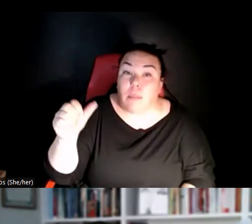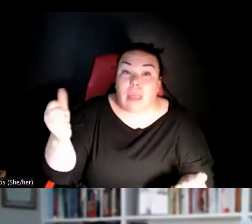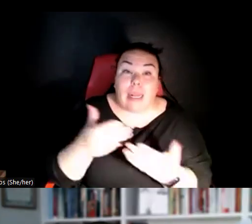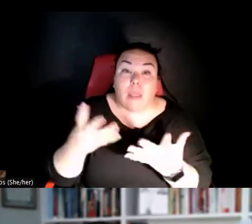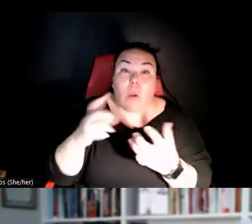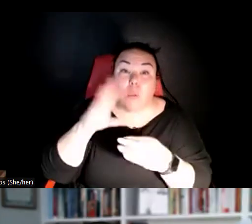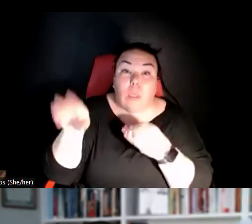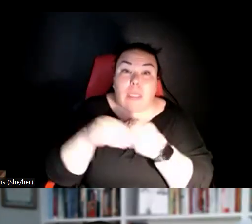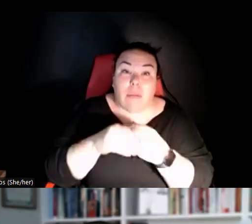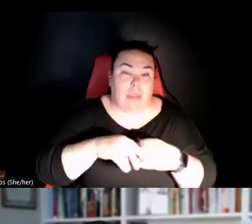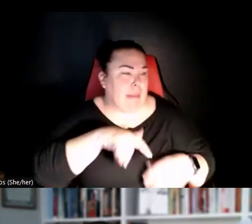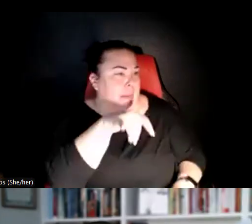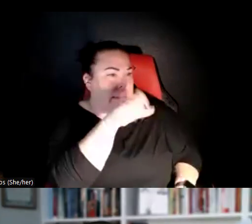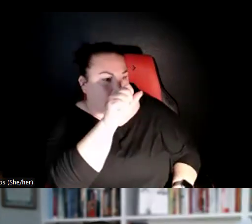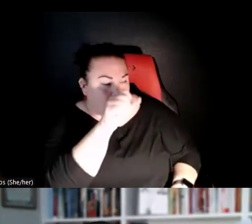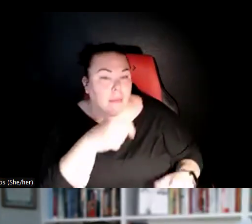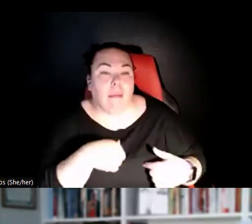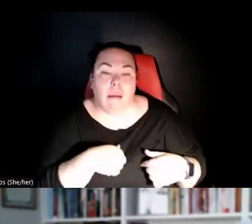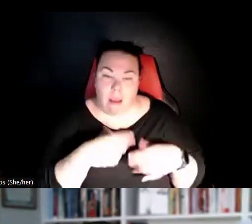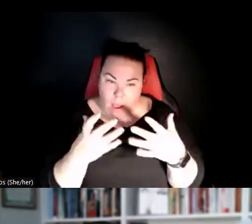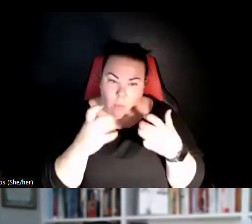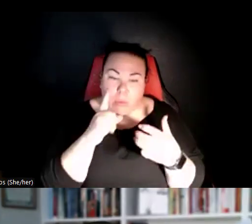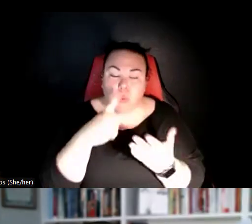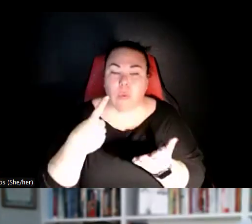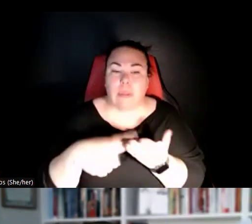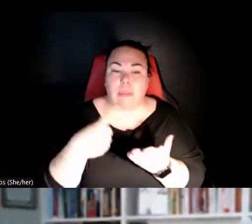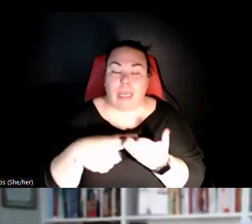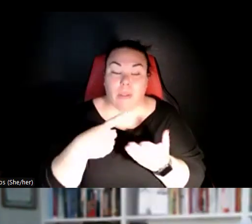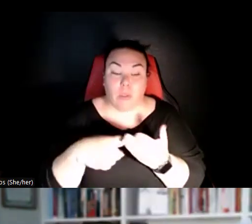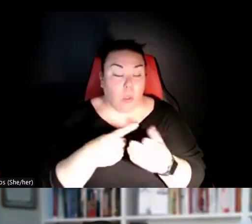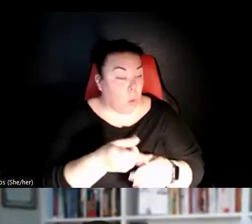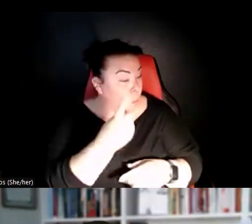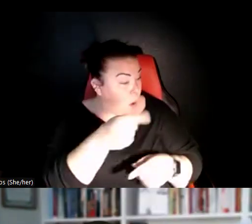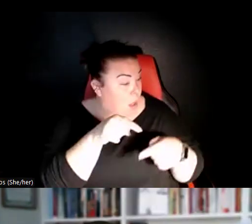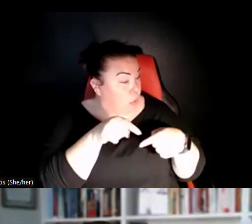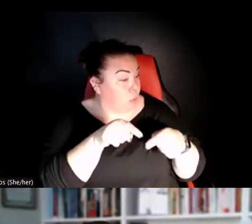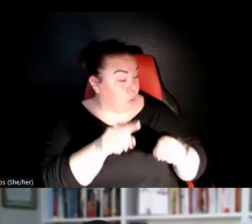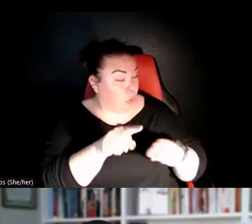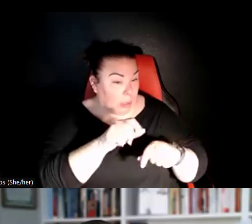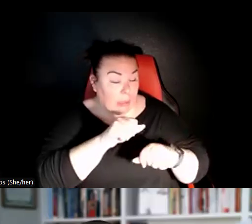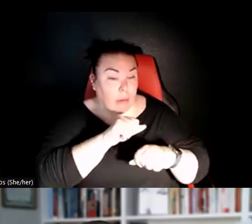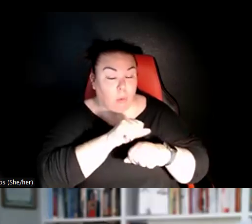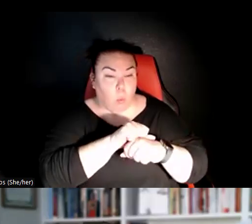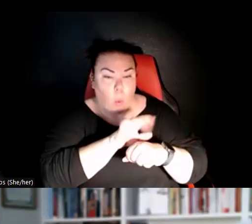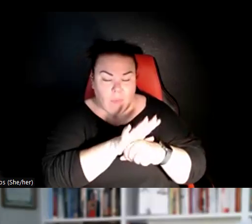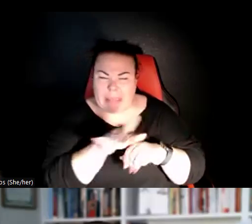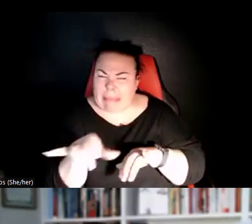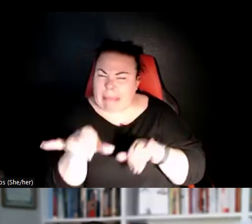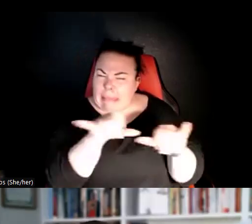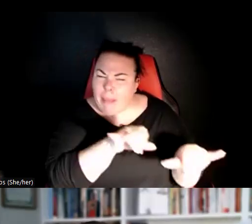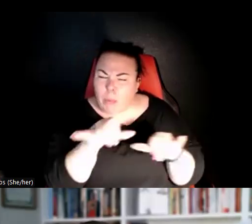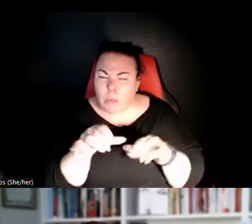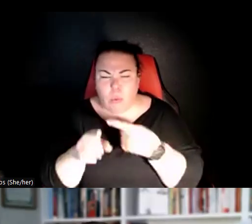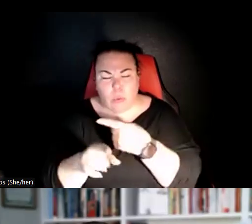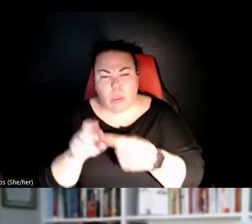Yeah, I wanted to mention two. One was within COVID, similar to Rebecca, just trying